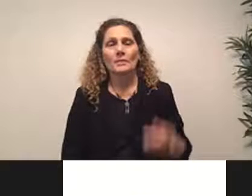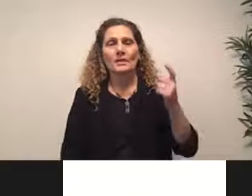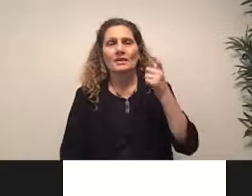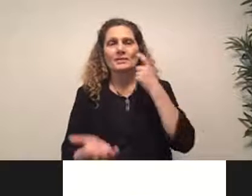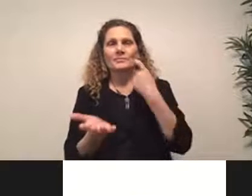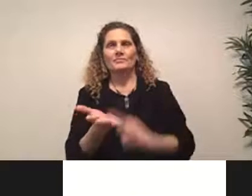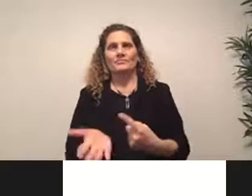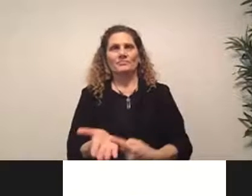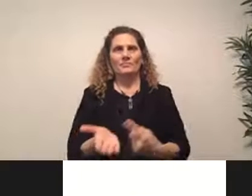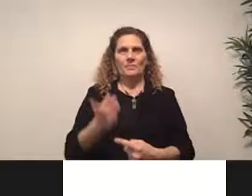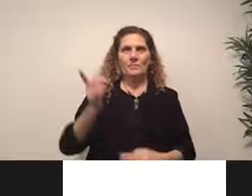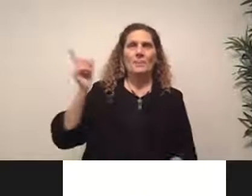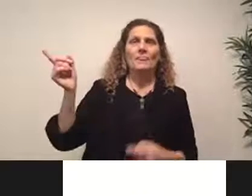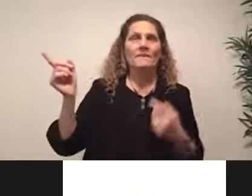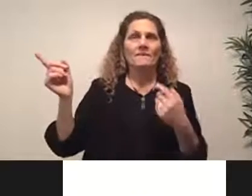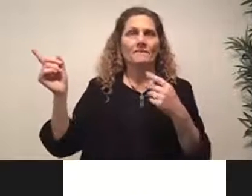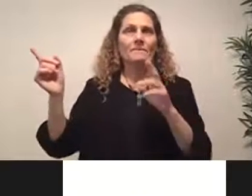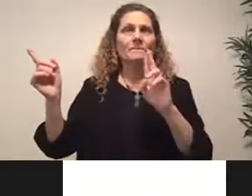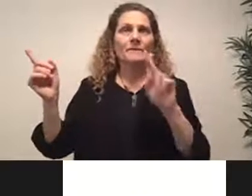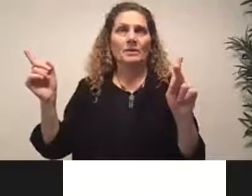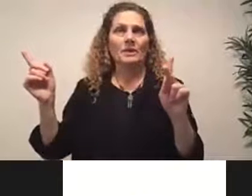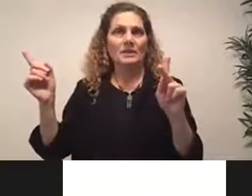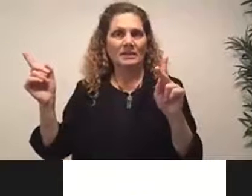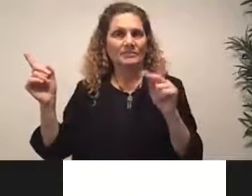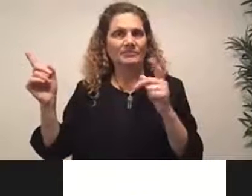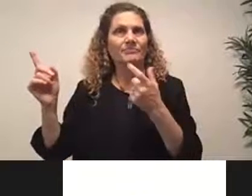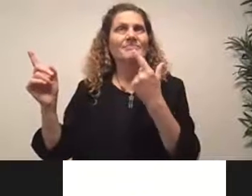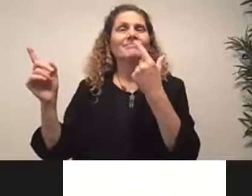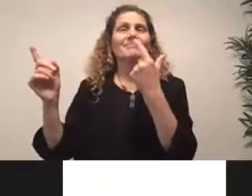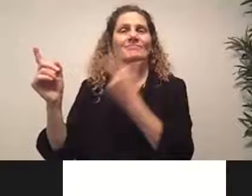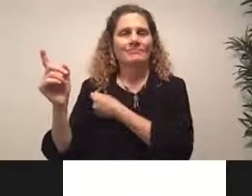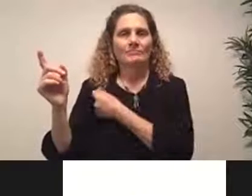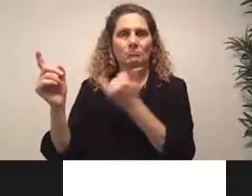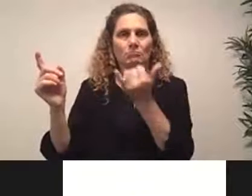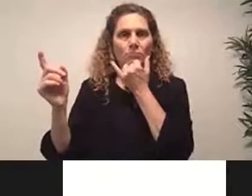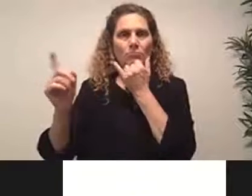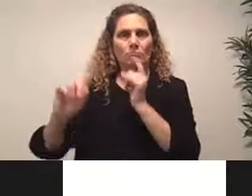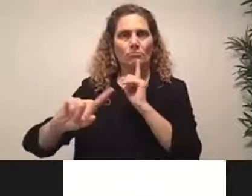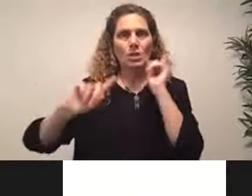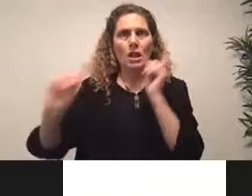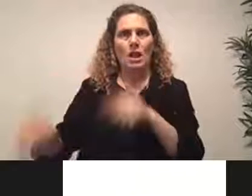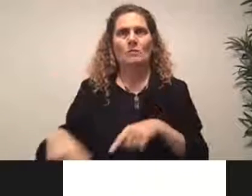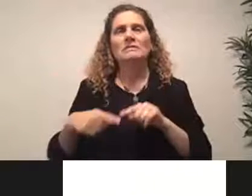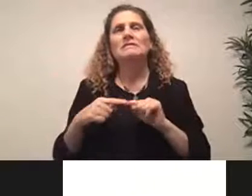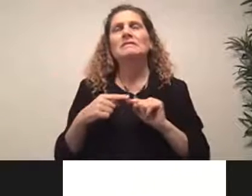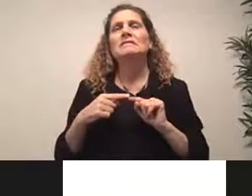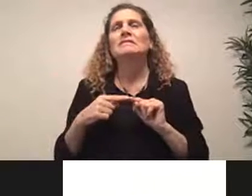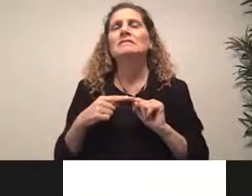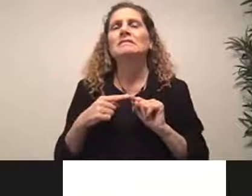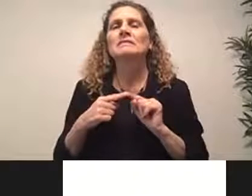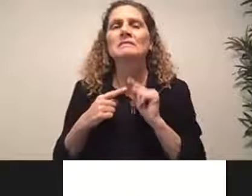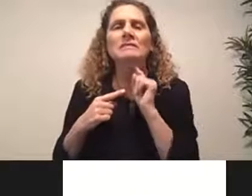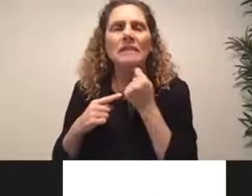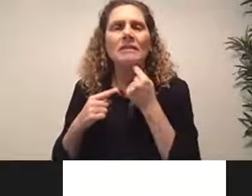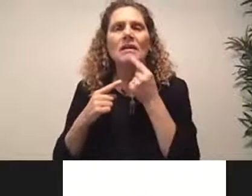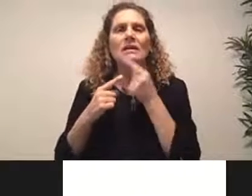to address a serious allergic reaction. This is good medicine, it's common sense. If we have organizations